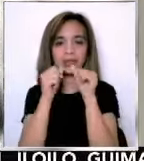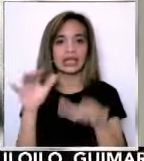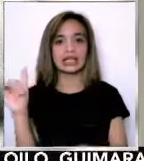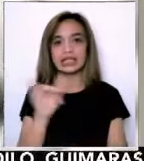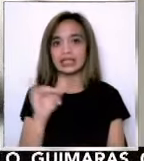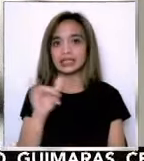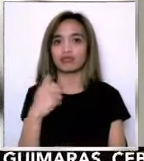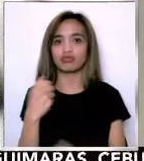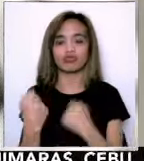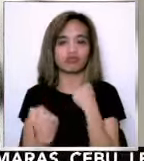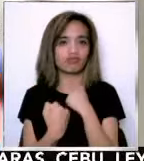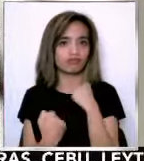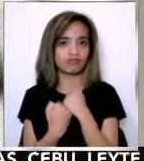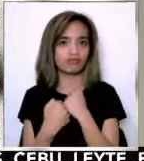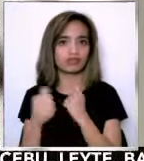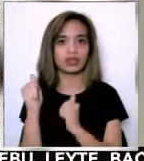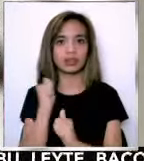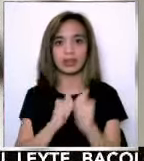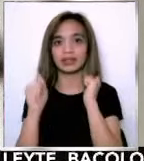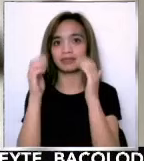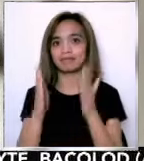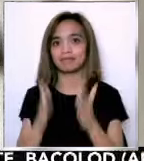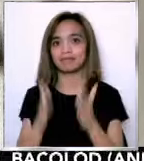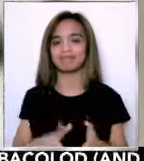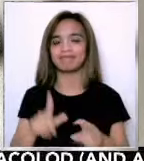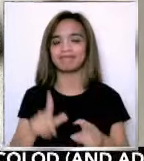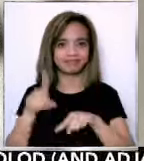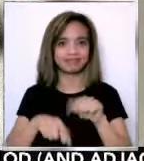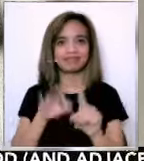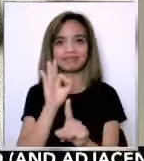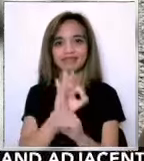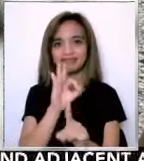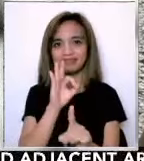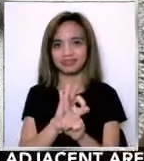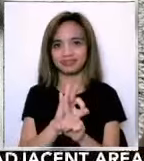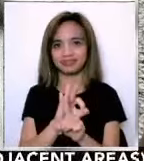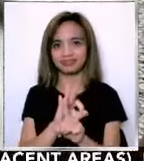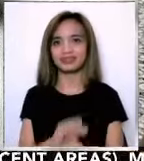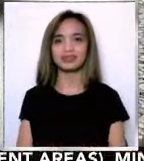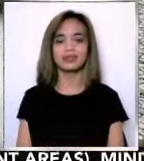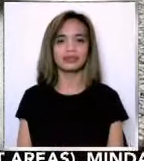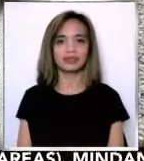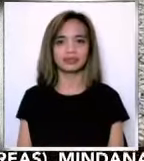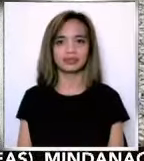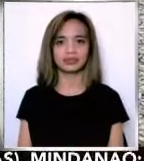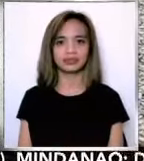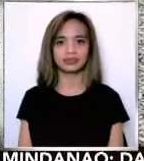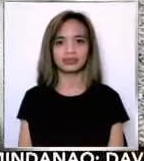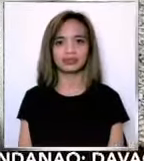celebrity friends at ng fans. Aubrey Carampel, updated showbiz happenings.